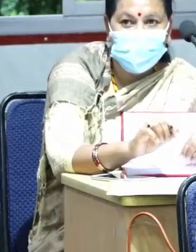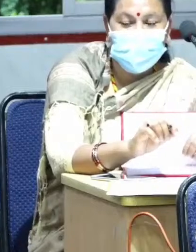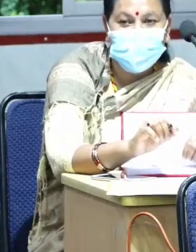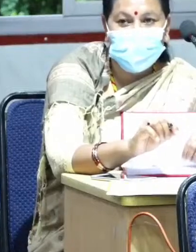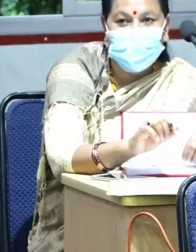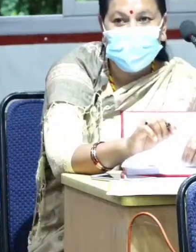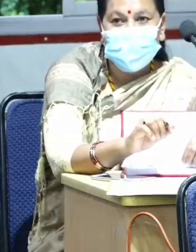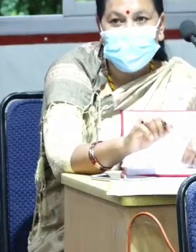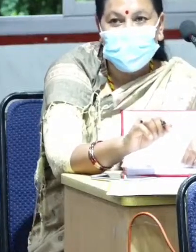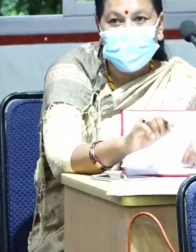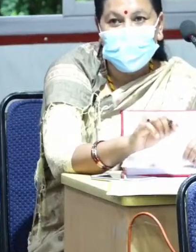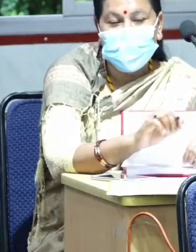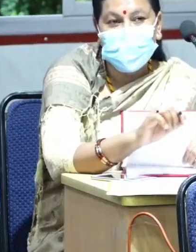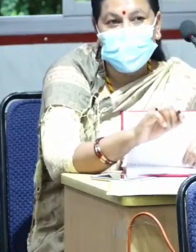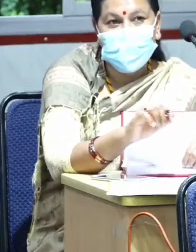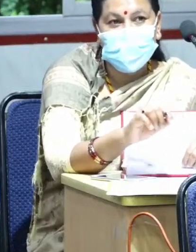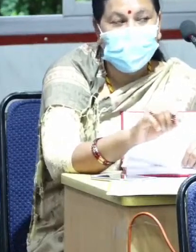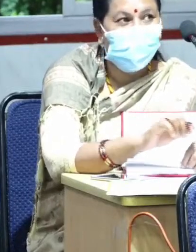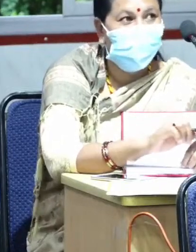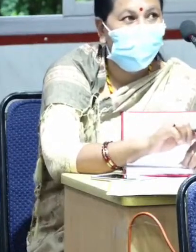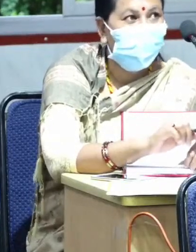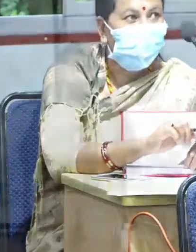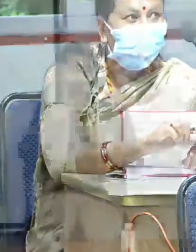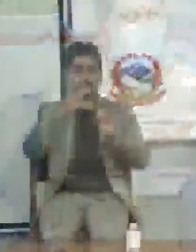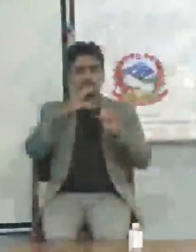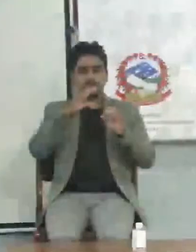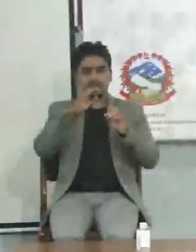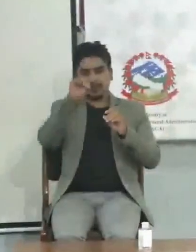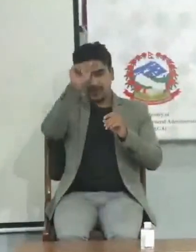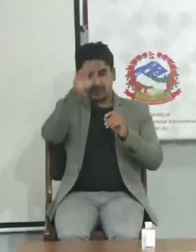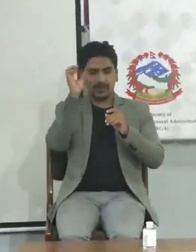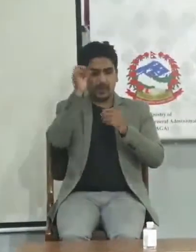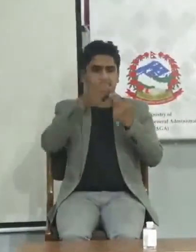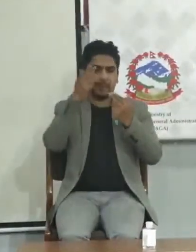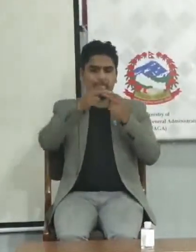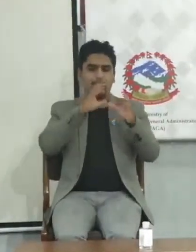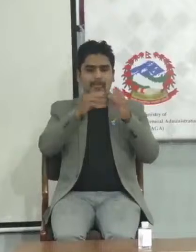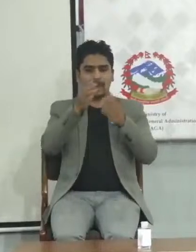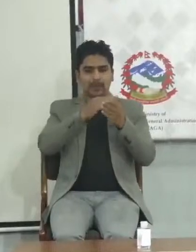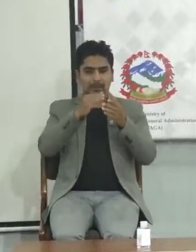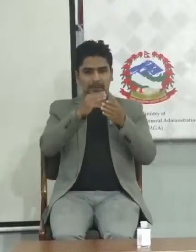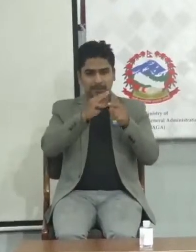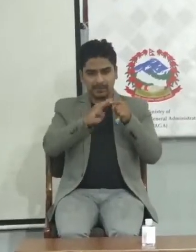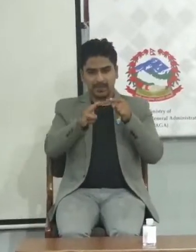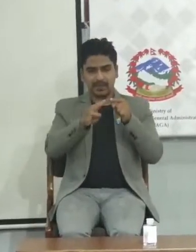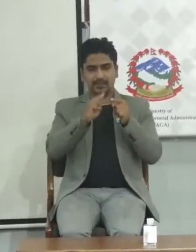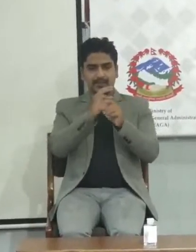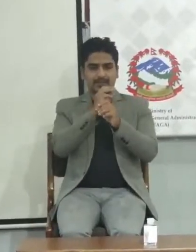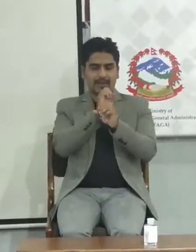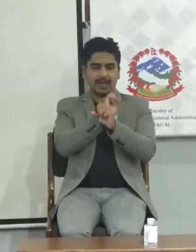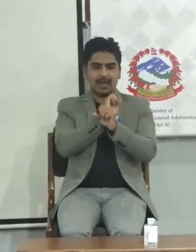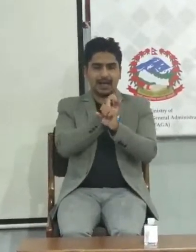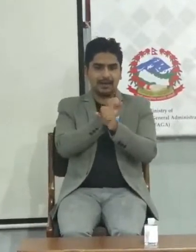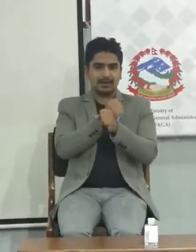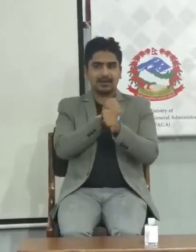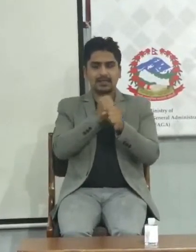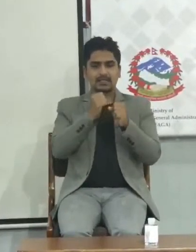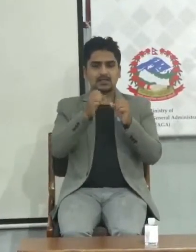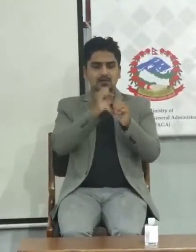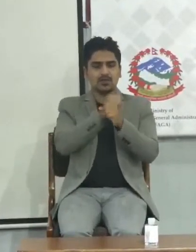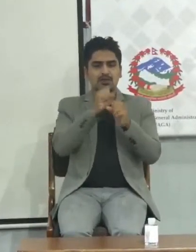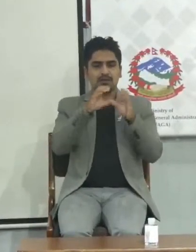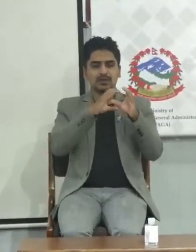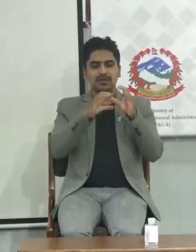in the crisis communication, information and identification of technology and the communication and information, he was making